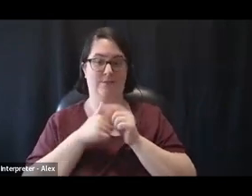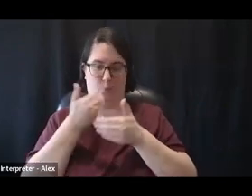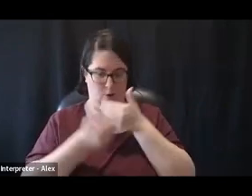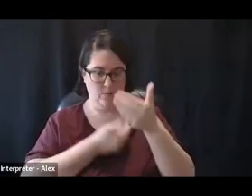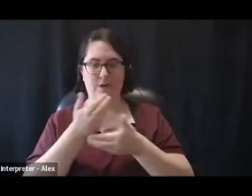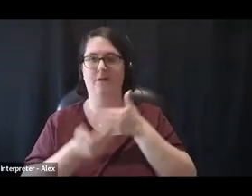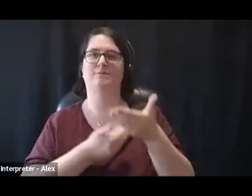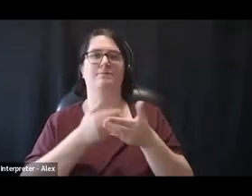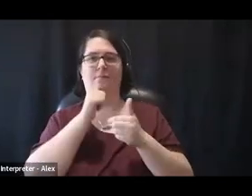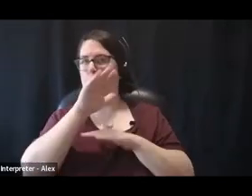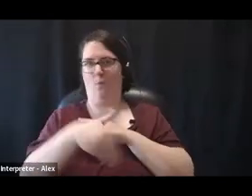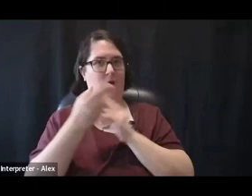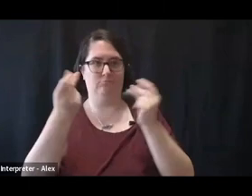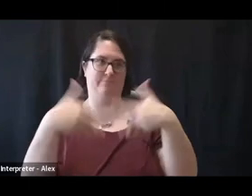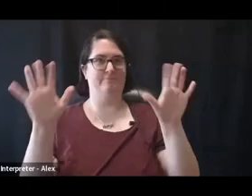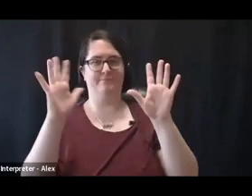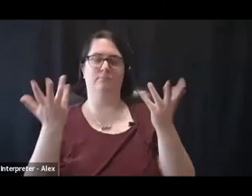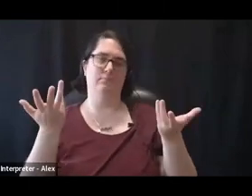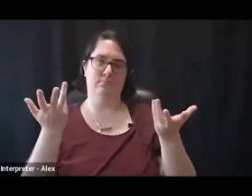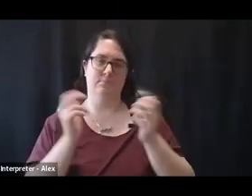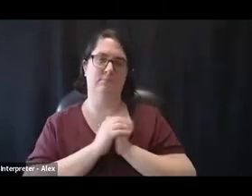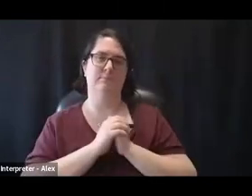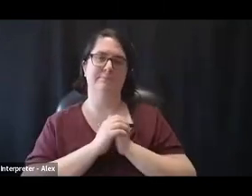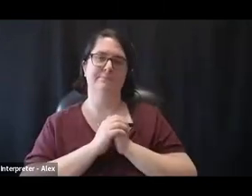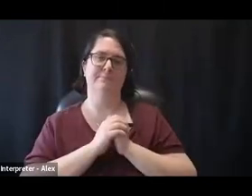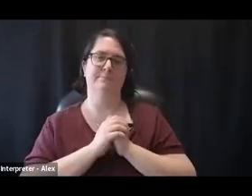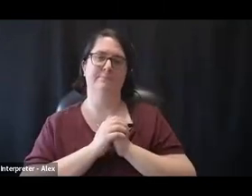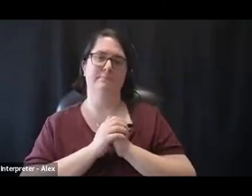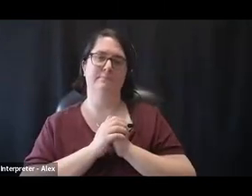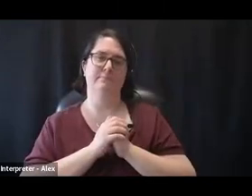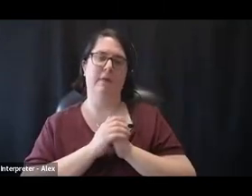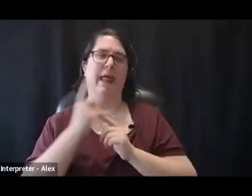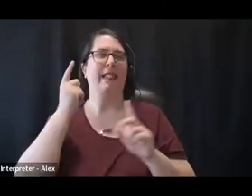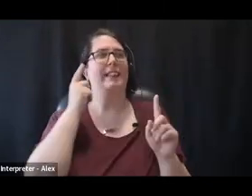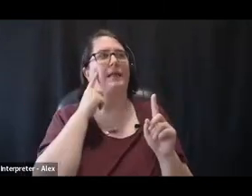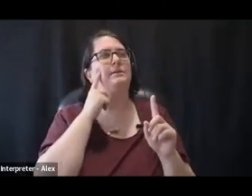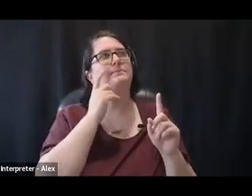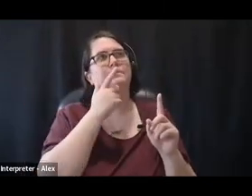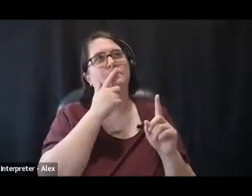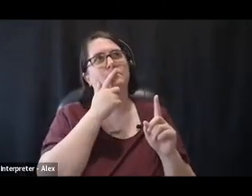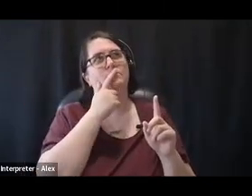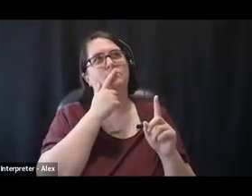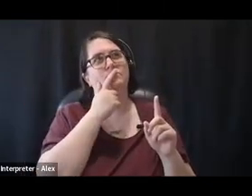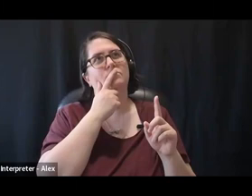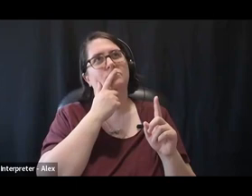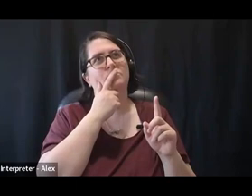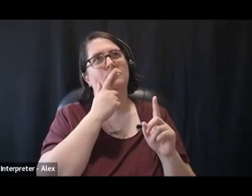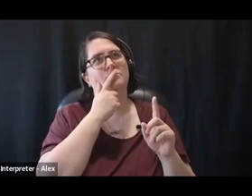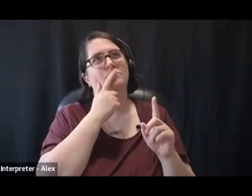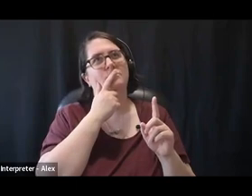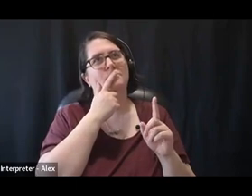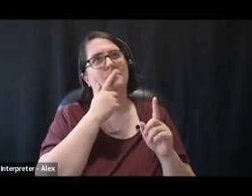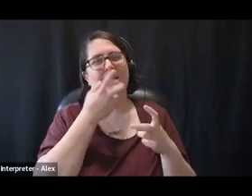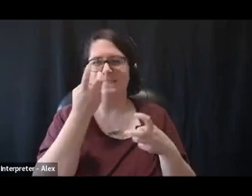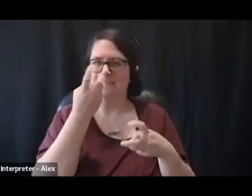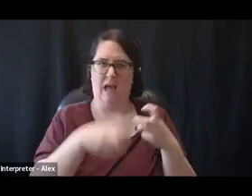process. And I think that there's something, quite obviously difficult about doing